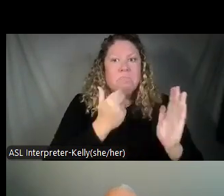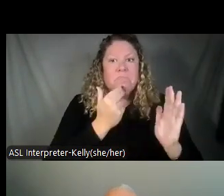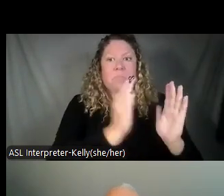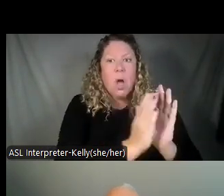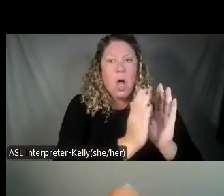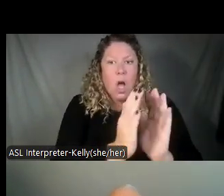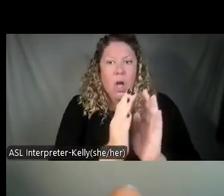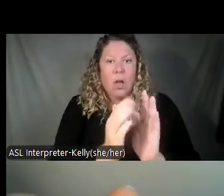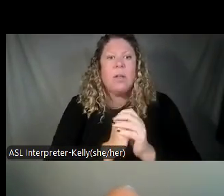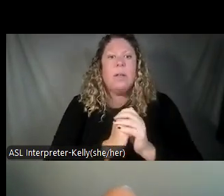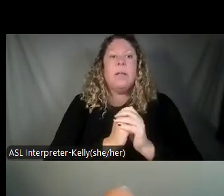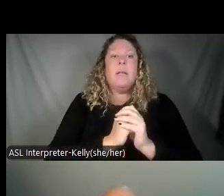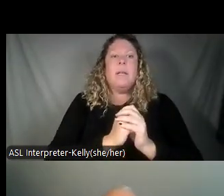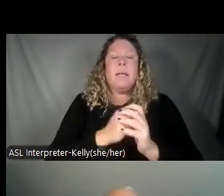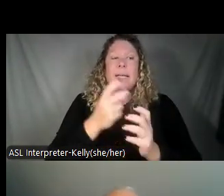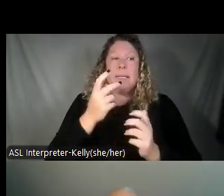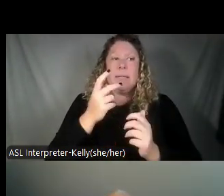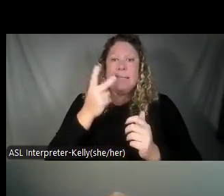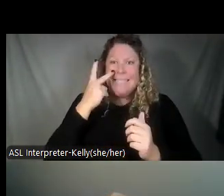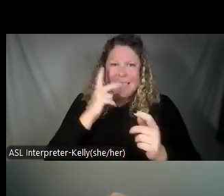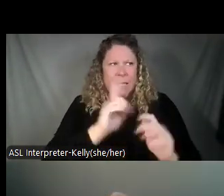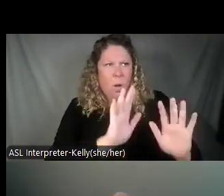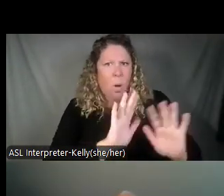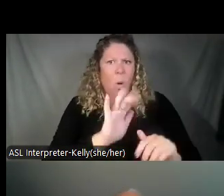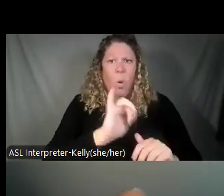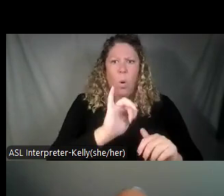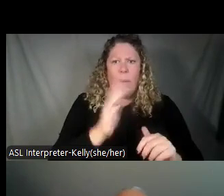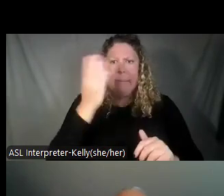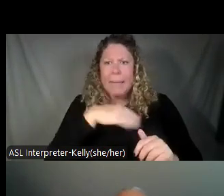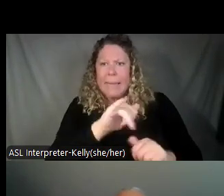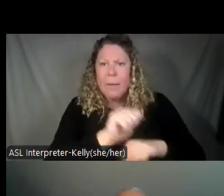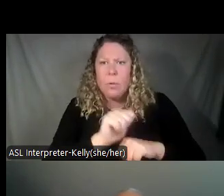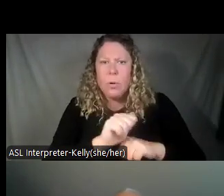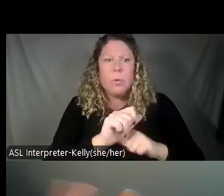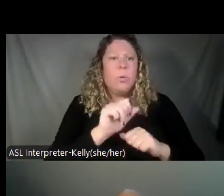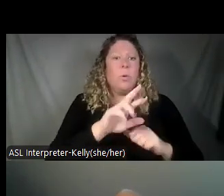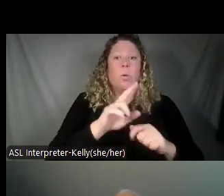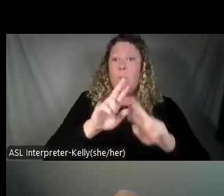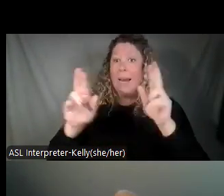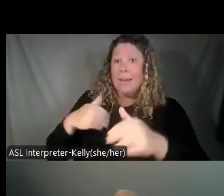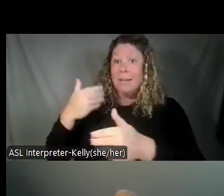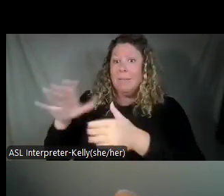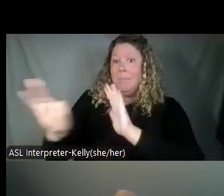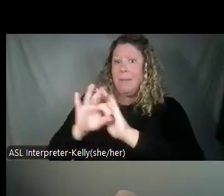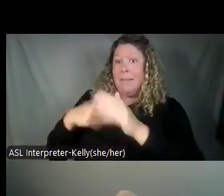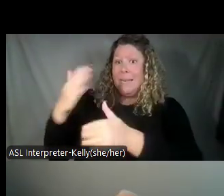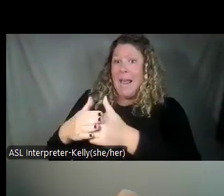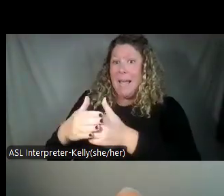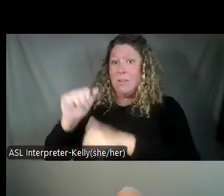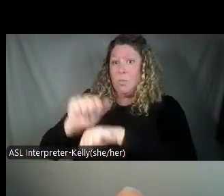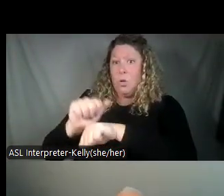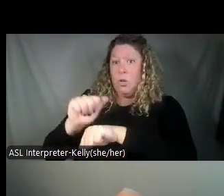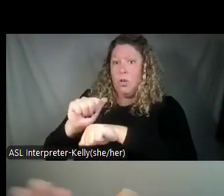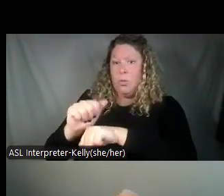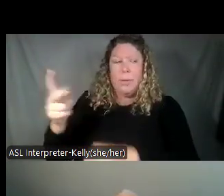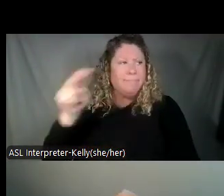what's going on, to see where work needs to happen. So if we go to choose the next work, we can immediately go to the Kanban and see